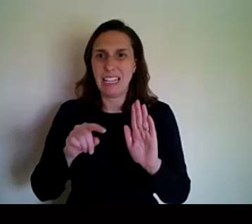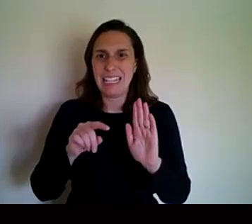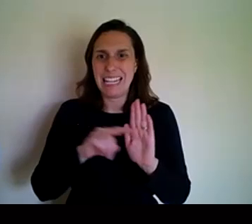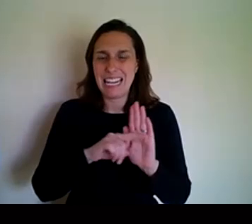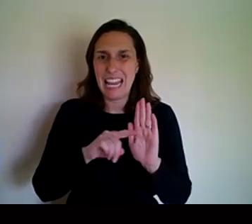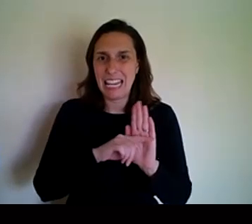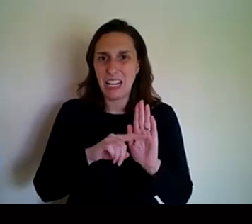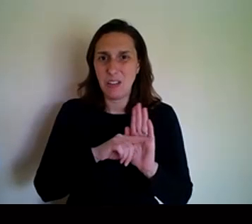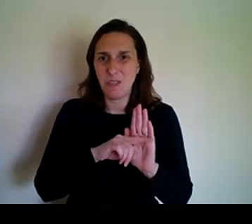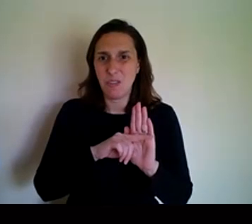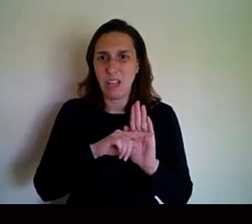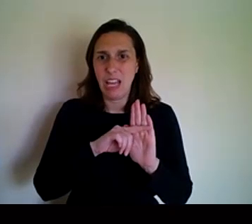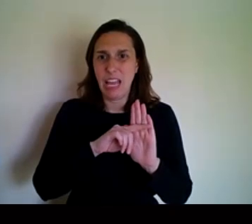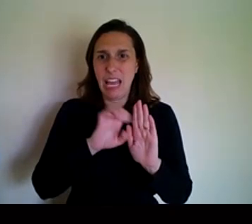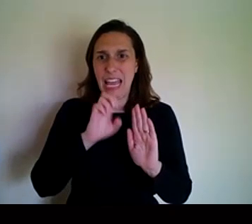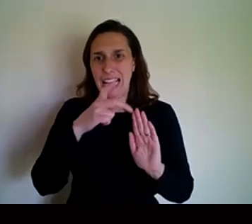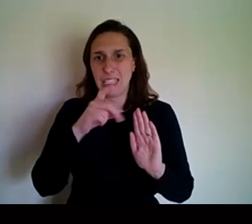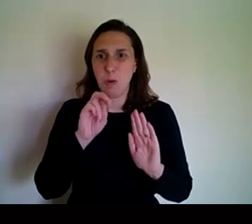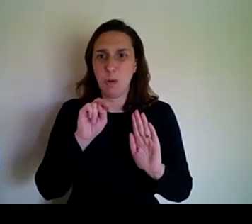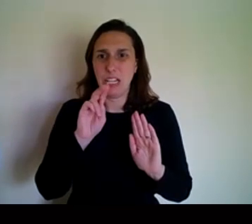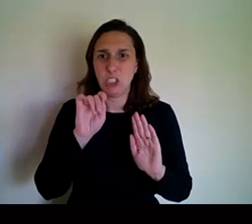is it gets closer and closer to 0.